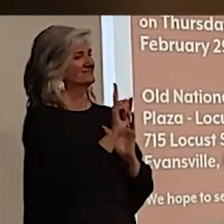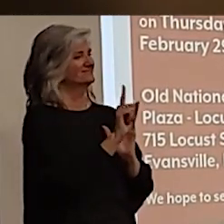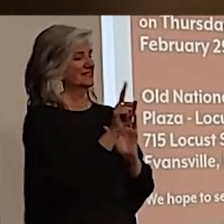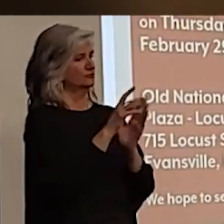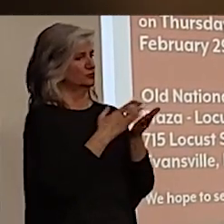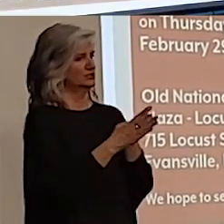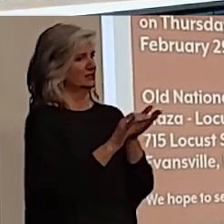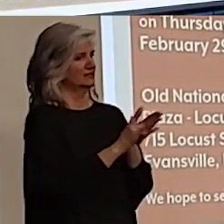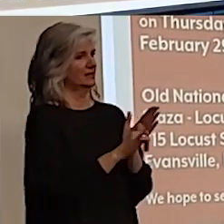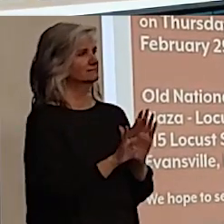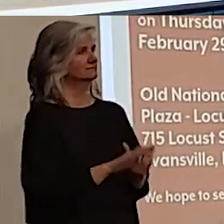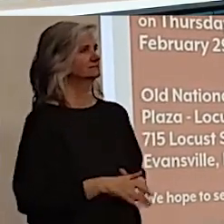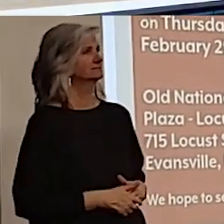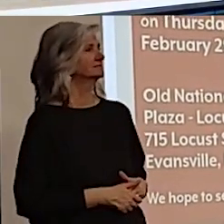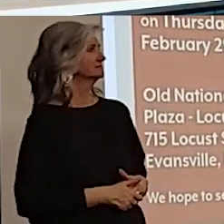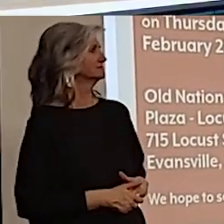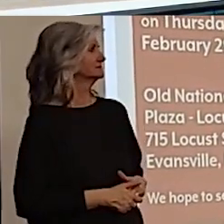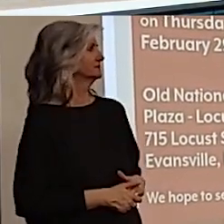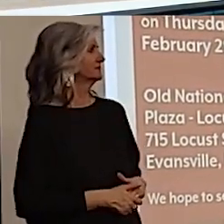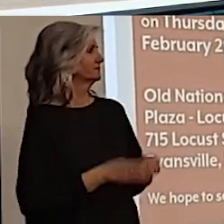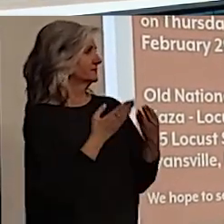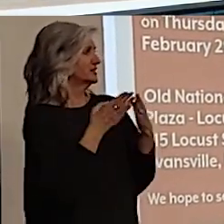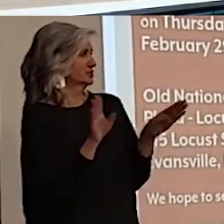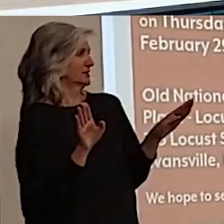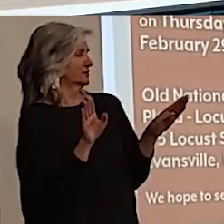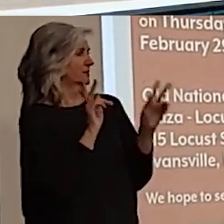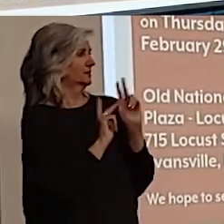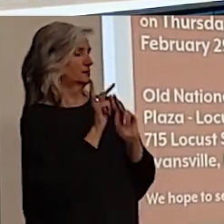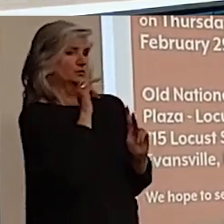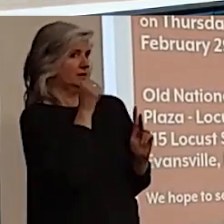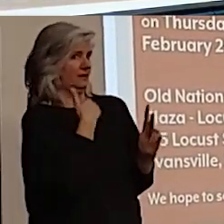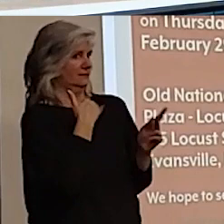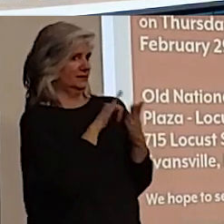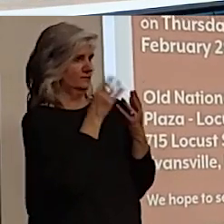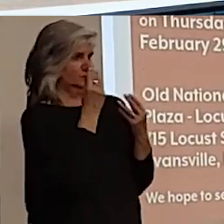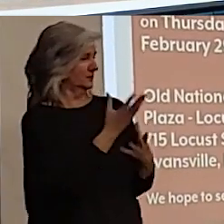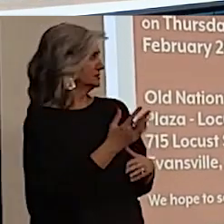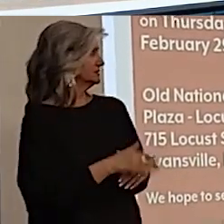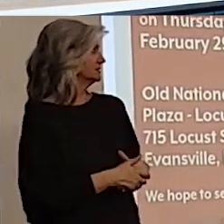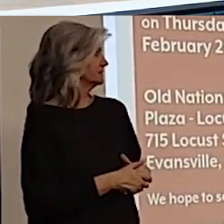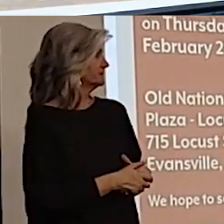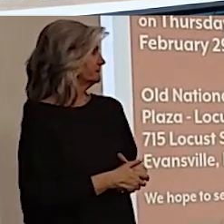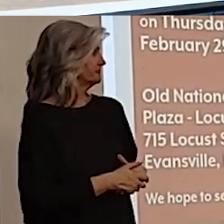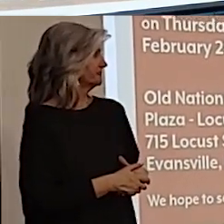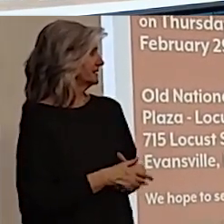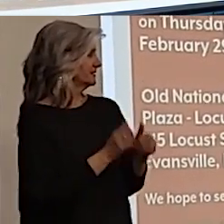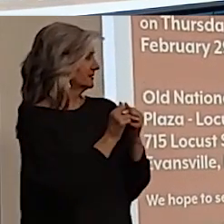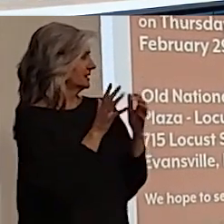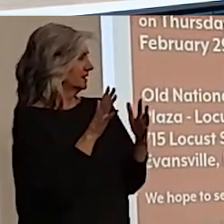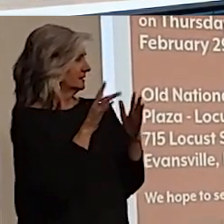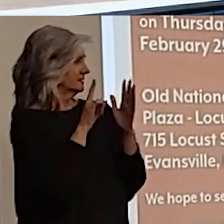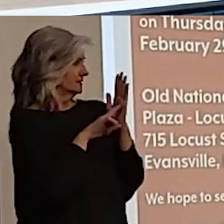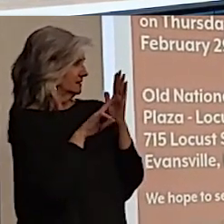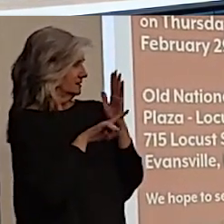this. But the general public will have that information without going into